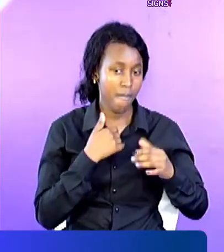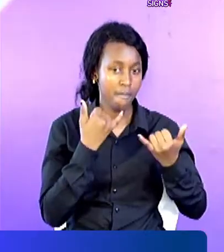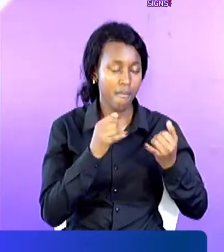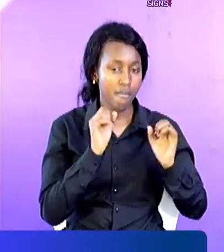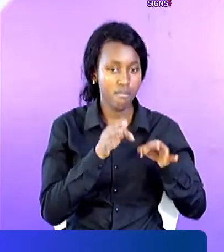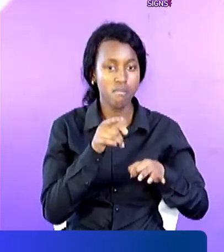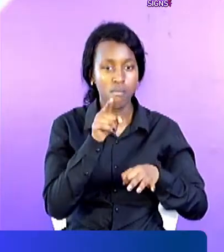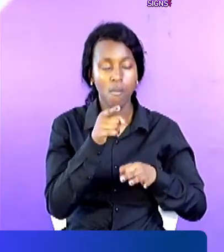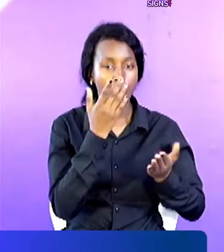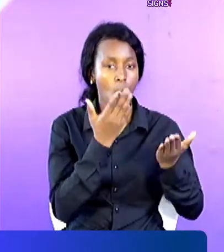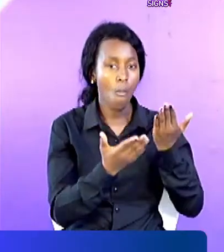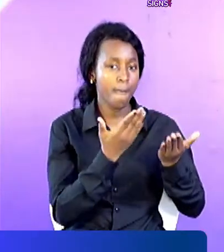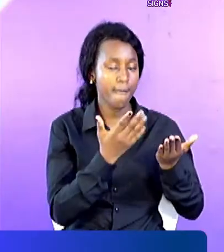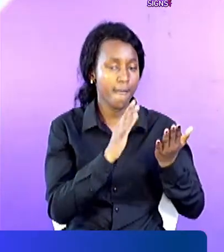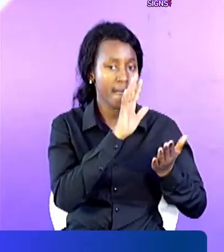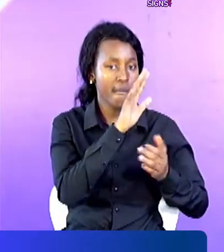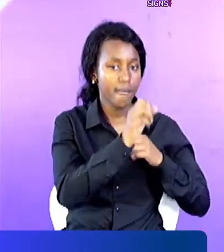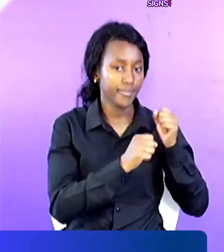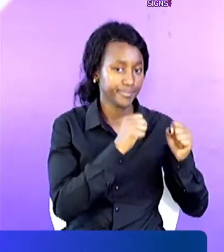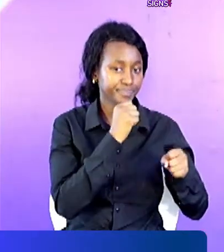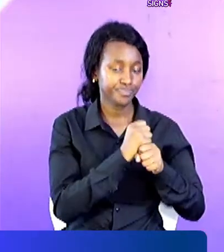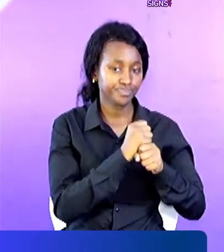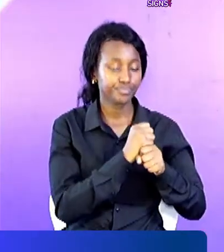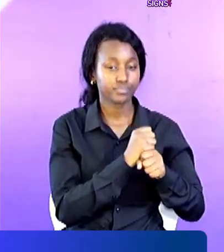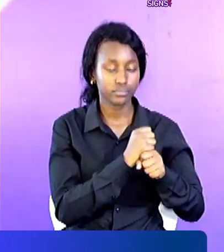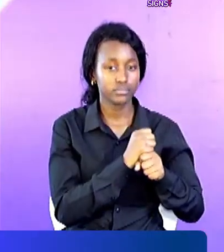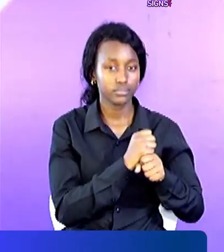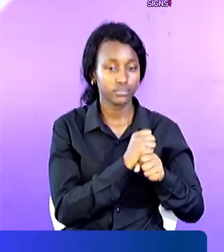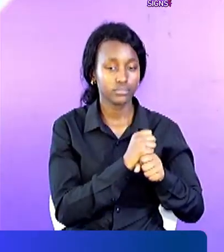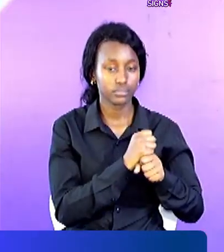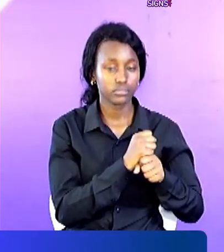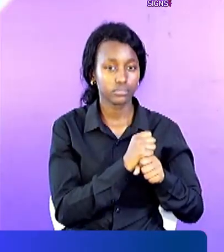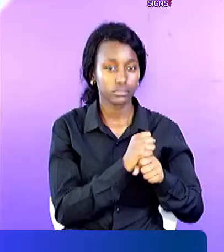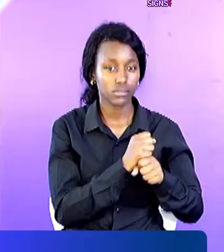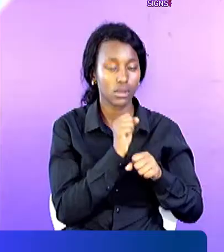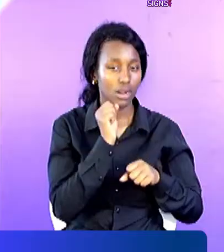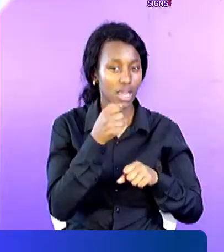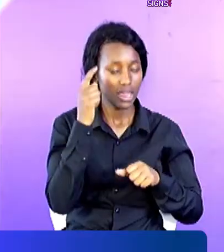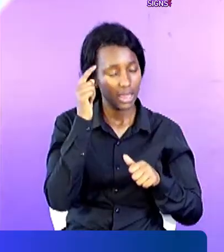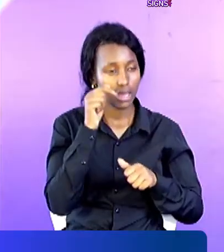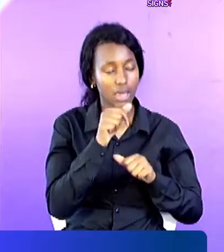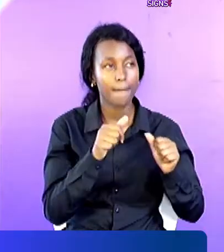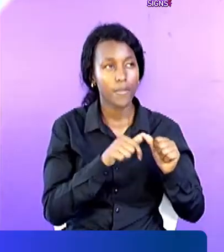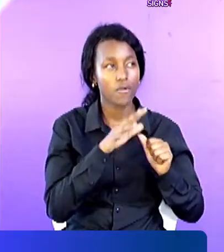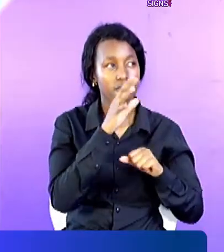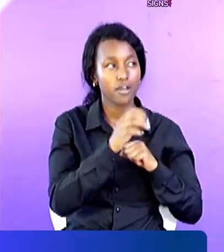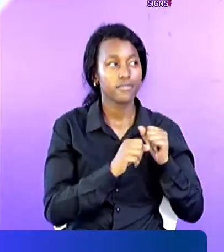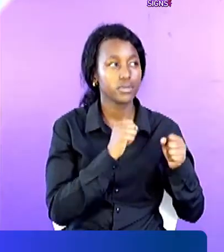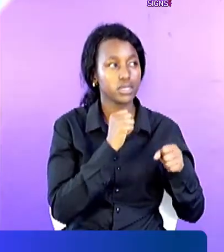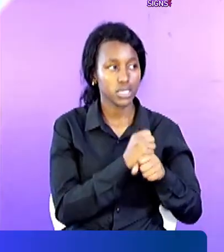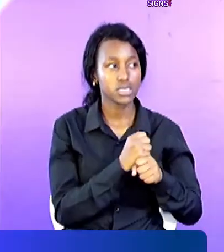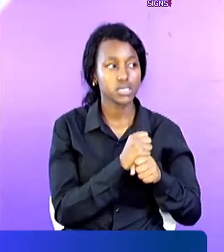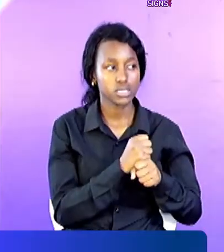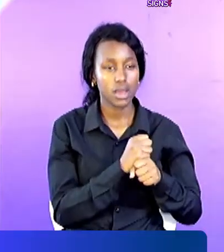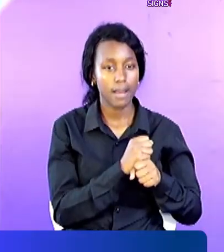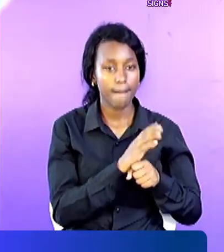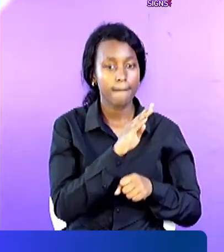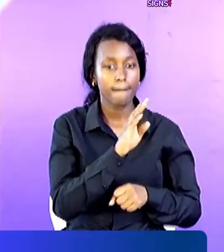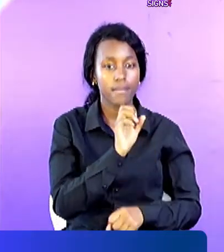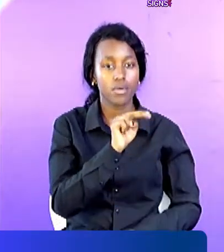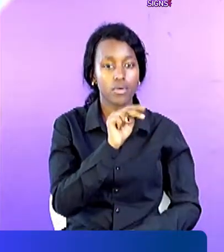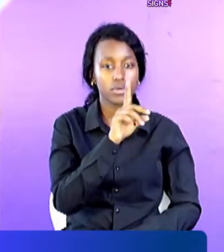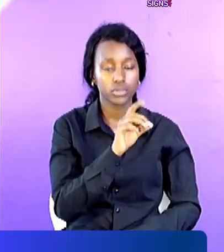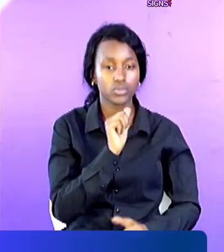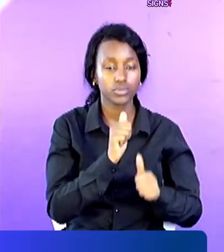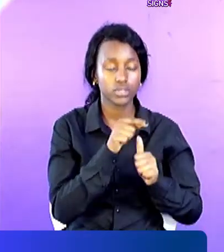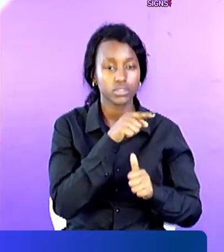5-year corporate bond a company is issuing, compare it with a similar 5-year treasury bond that the government is issuing, Is giving. and then apply